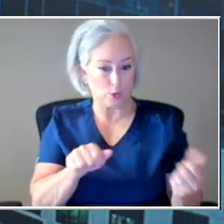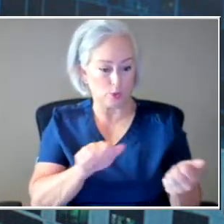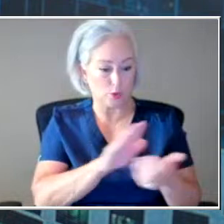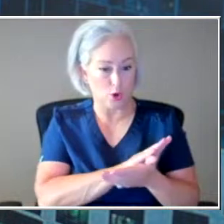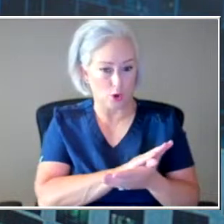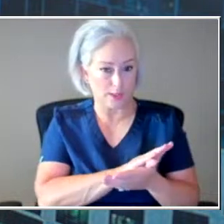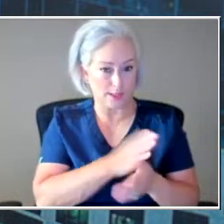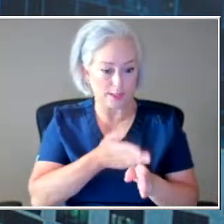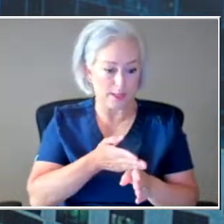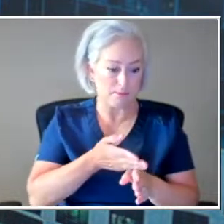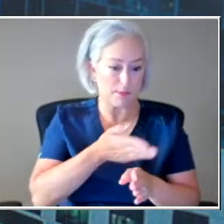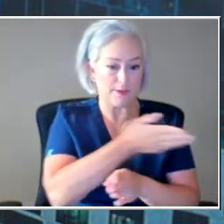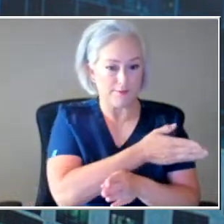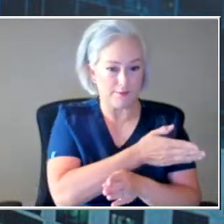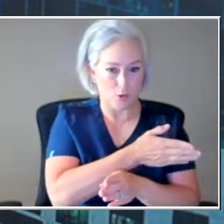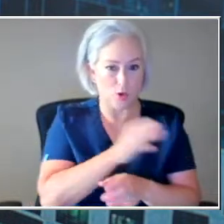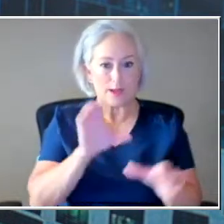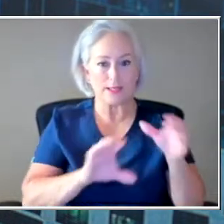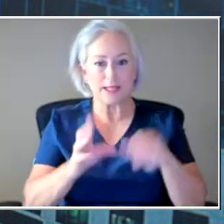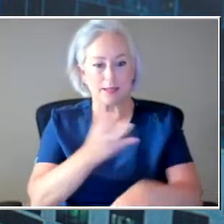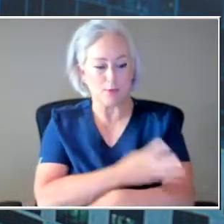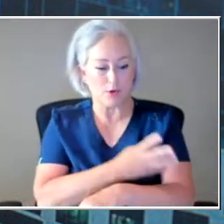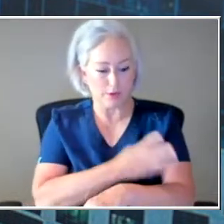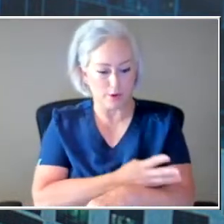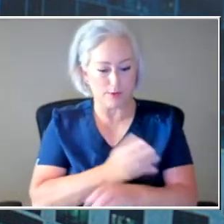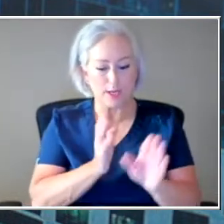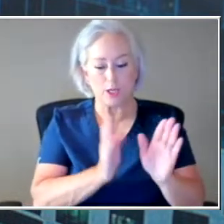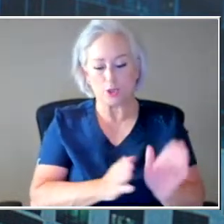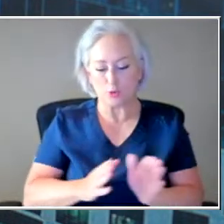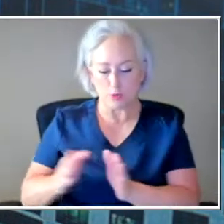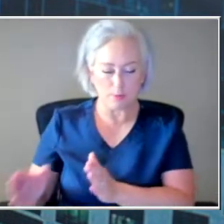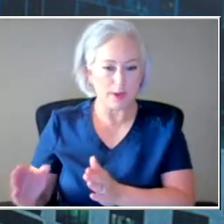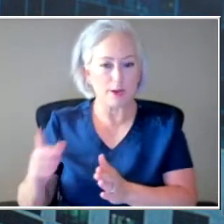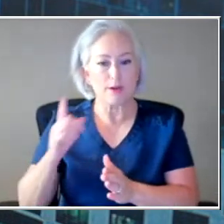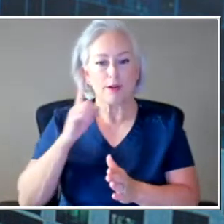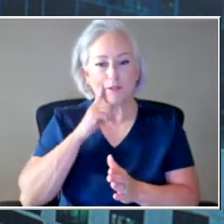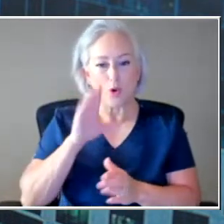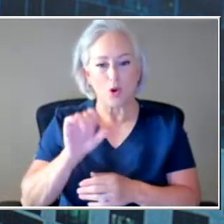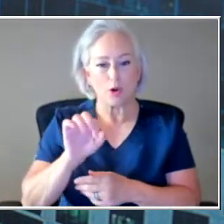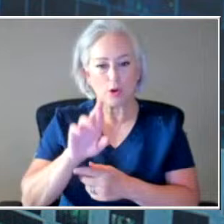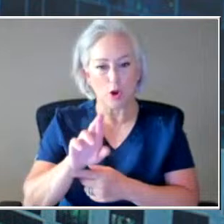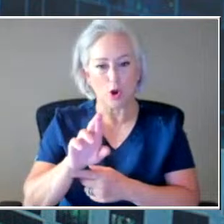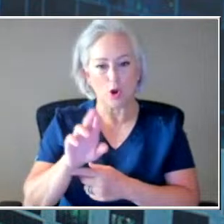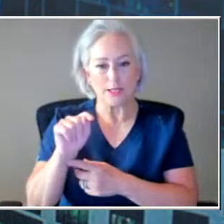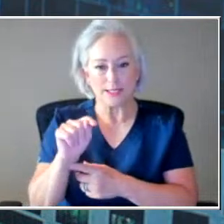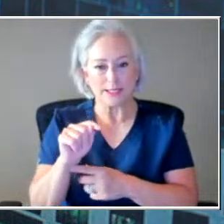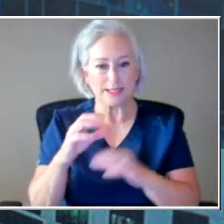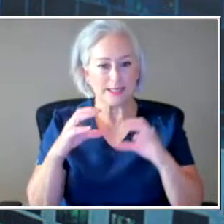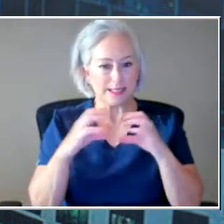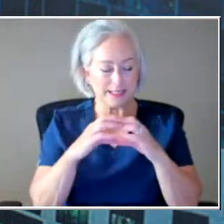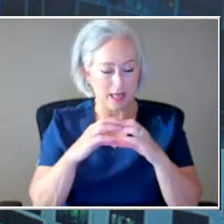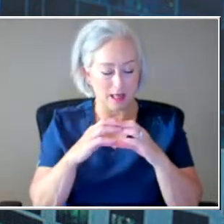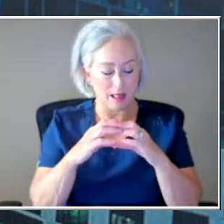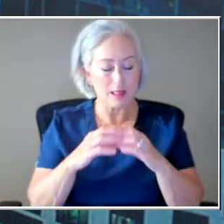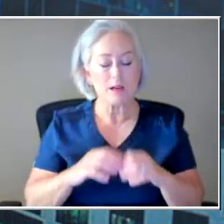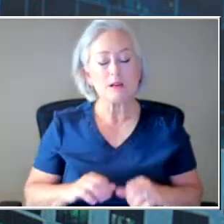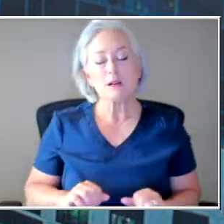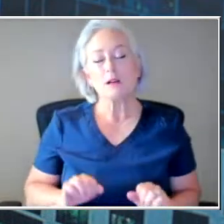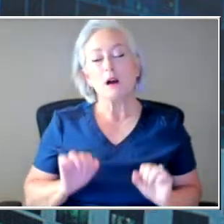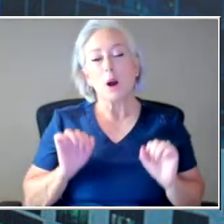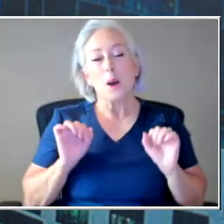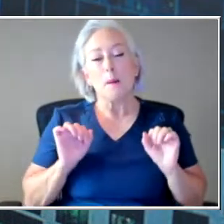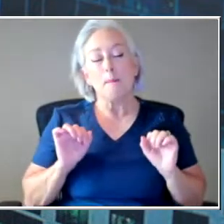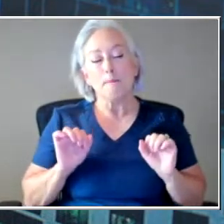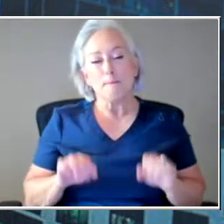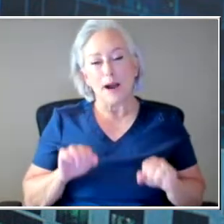that's that which is used to prepare the patient for the CAR T cell therapy, and it's possible that this is a